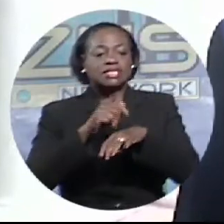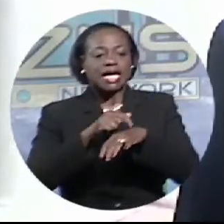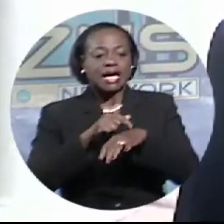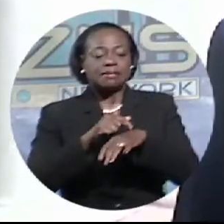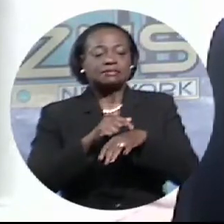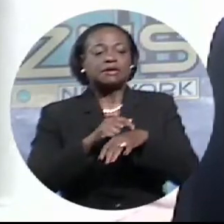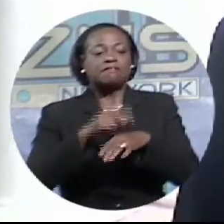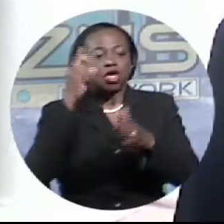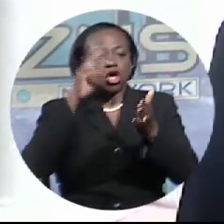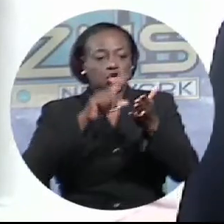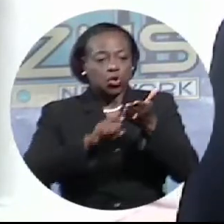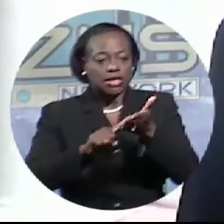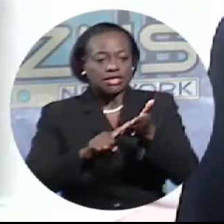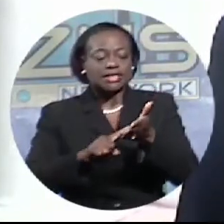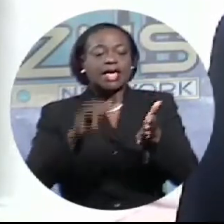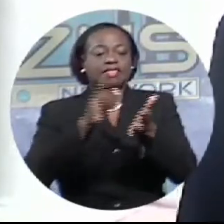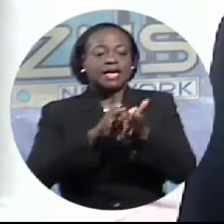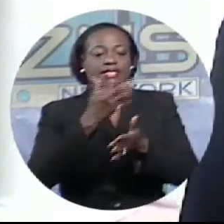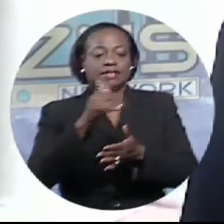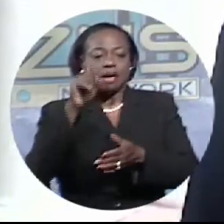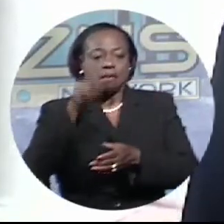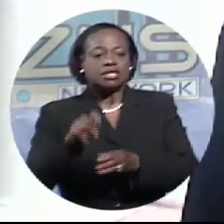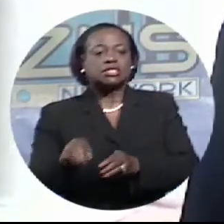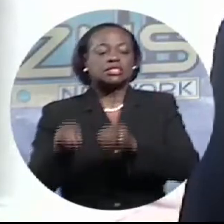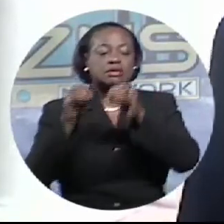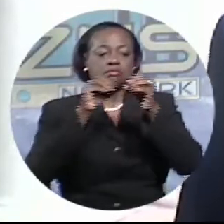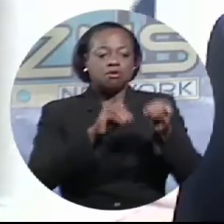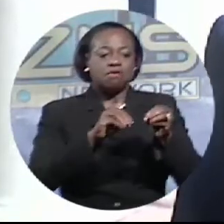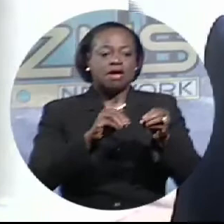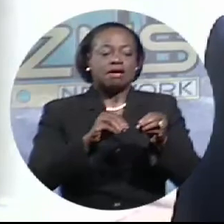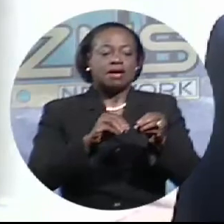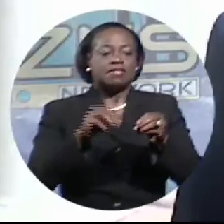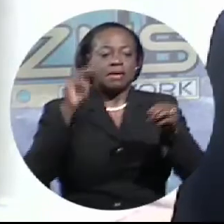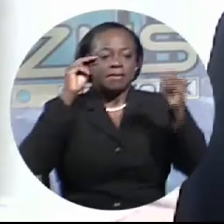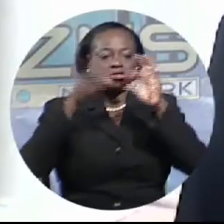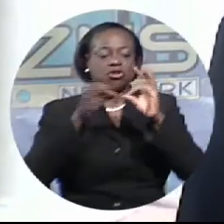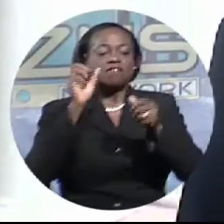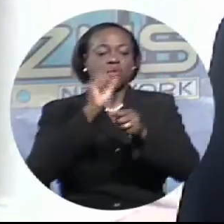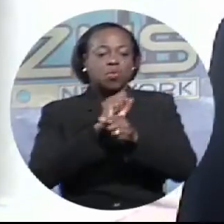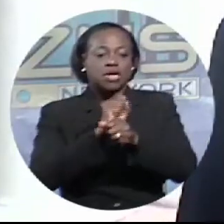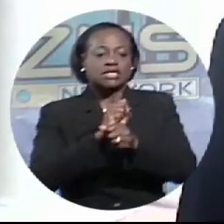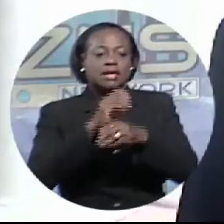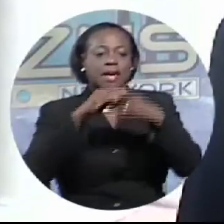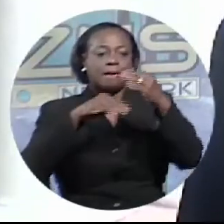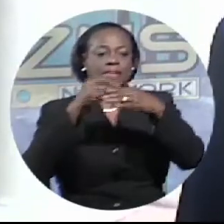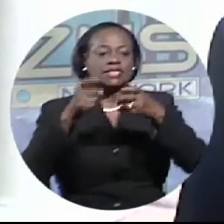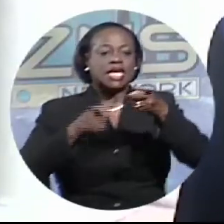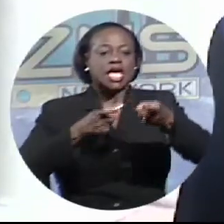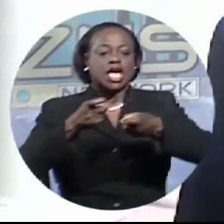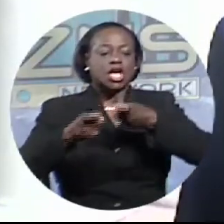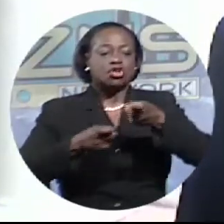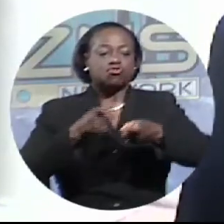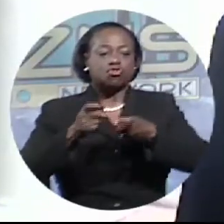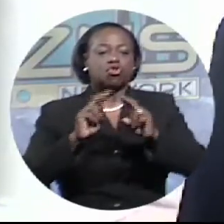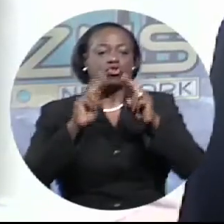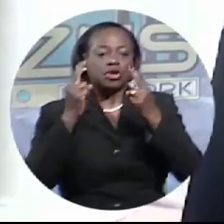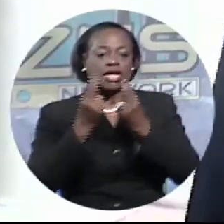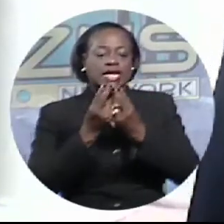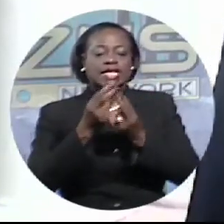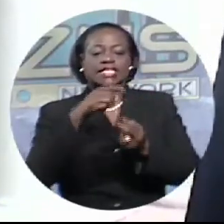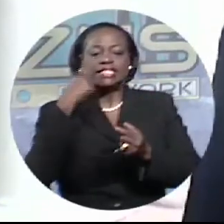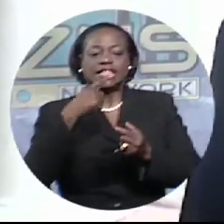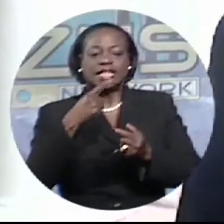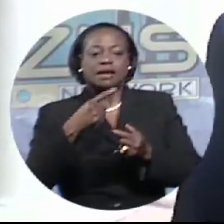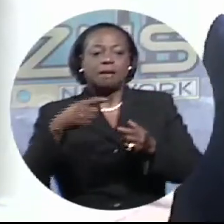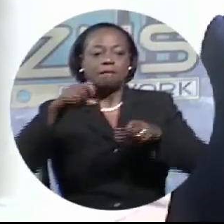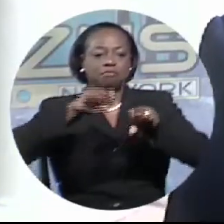notices and the Ministry of Works under its building control unit has indicated that there is a demolition order, that we have